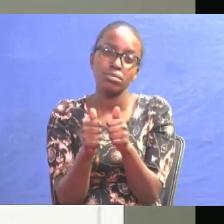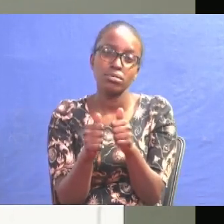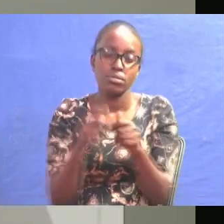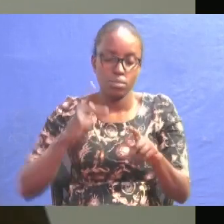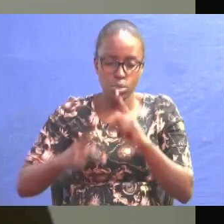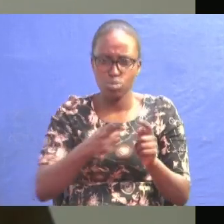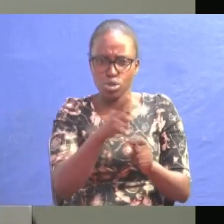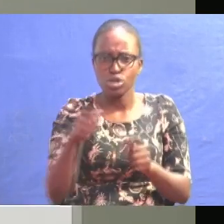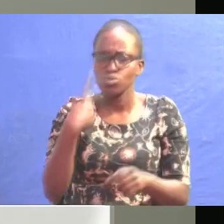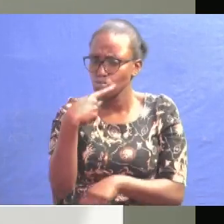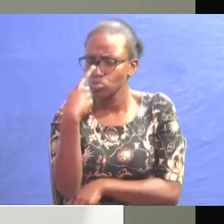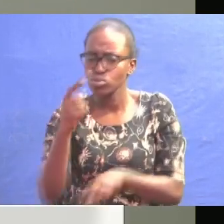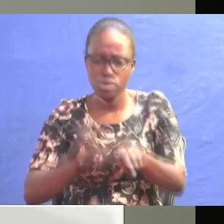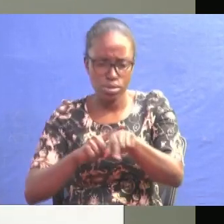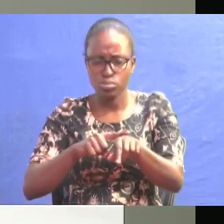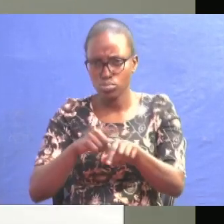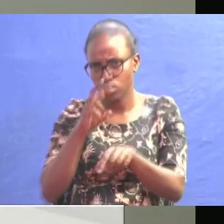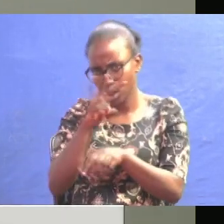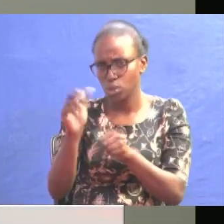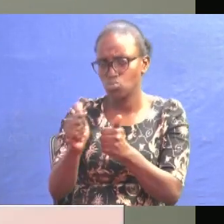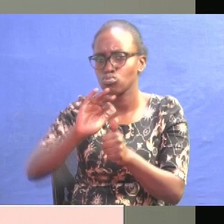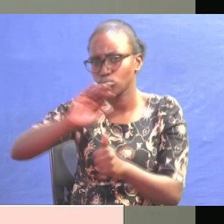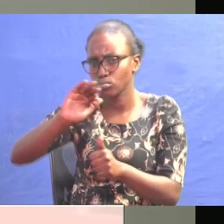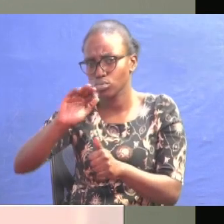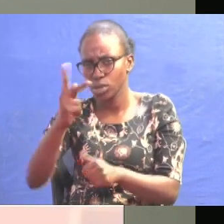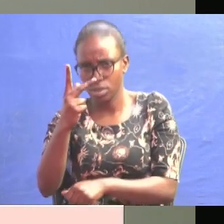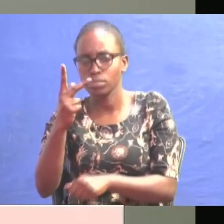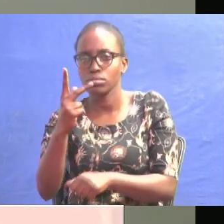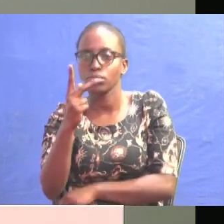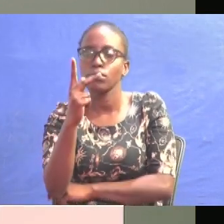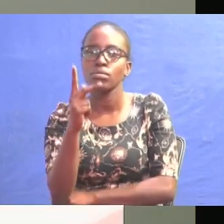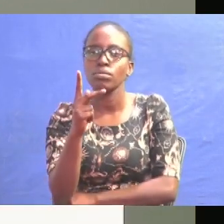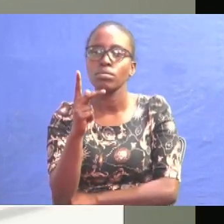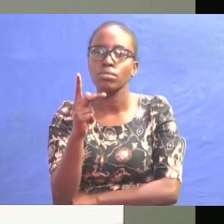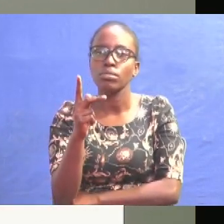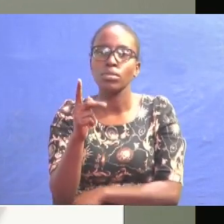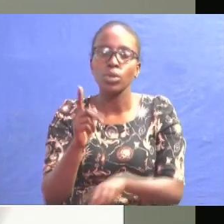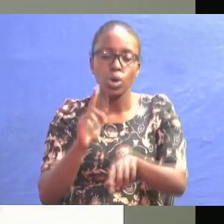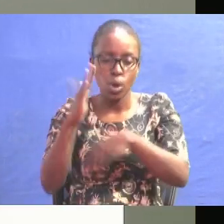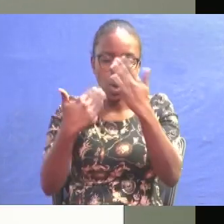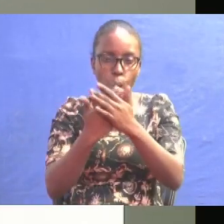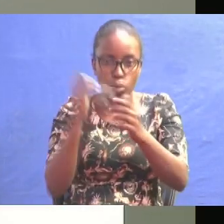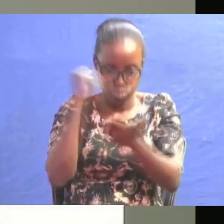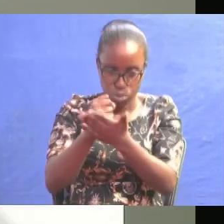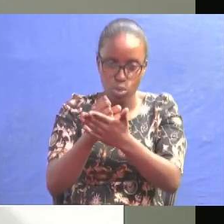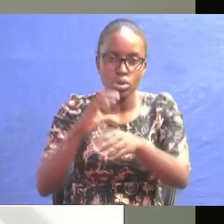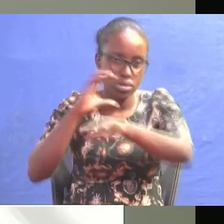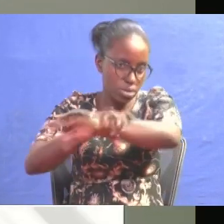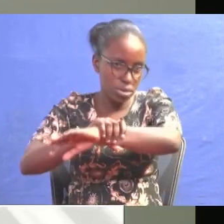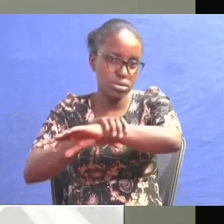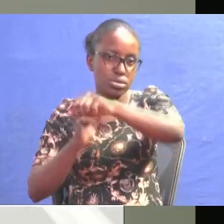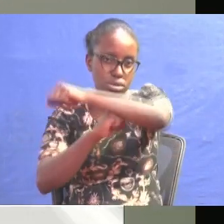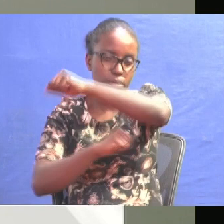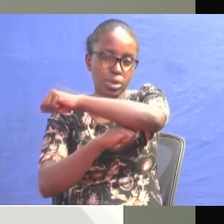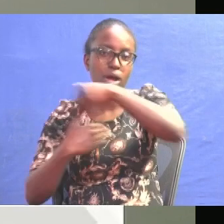over the resources of Kenya? And you have just said that one thing. Despite the fact that we are acknowledging and supporting the constitution that